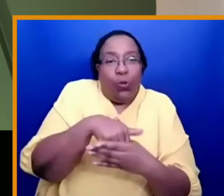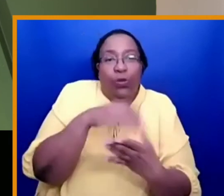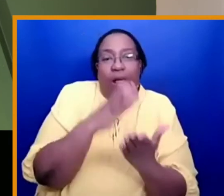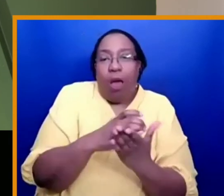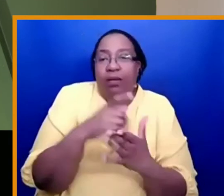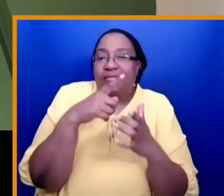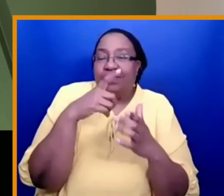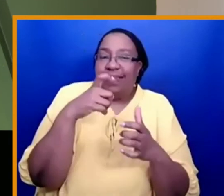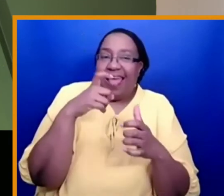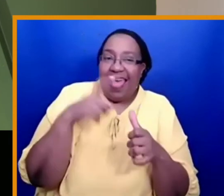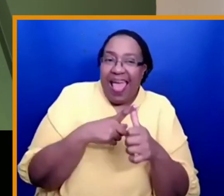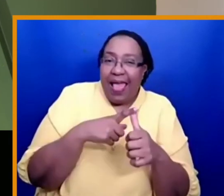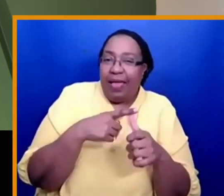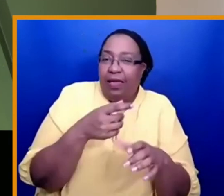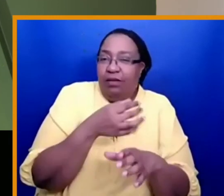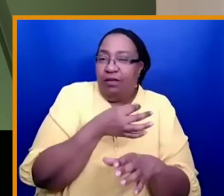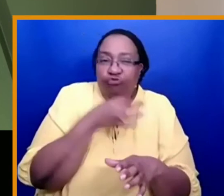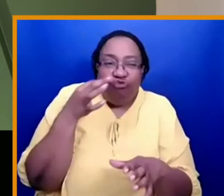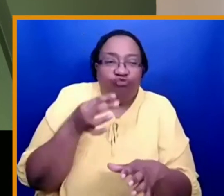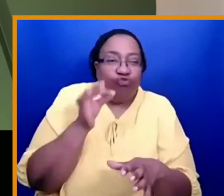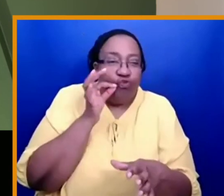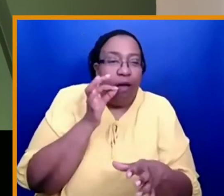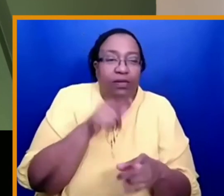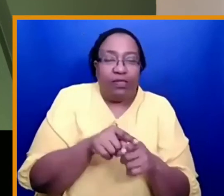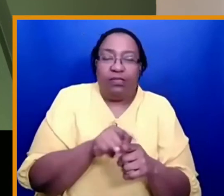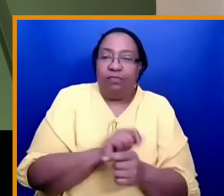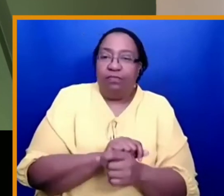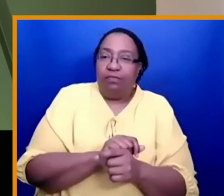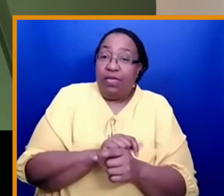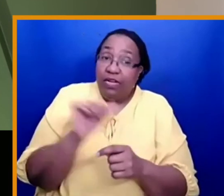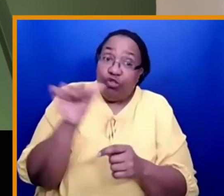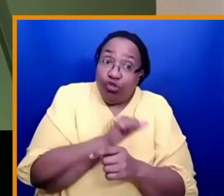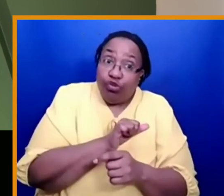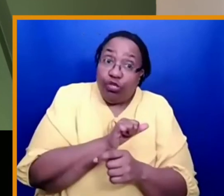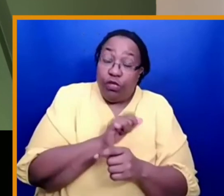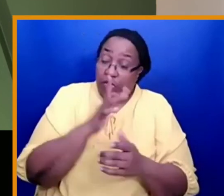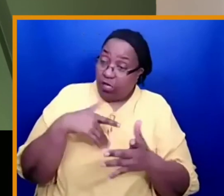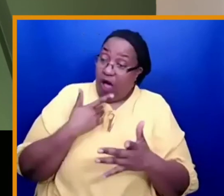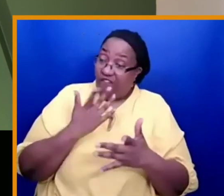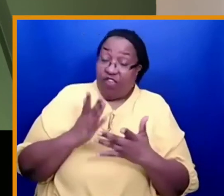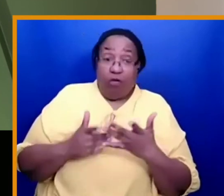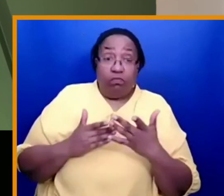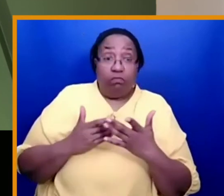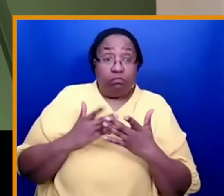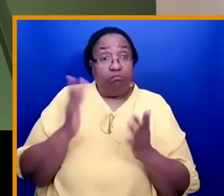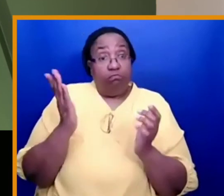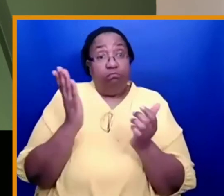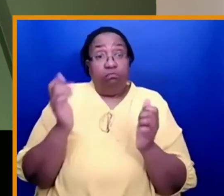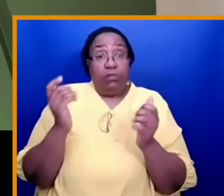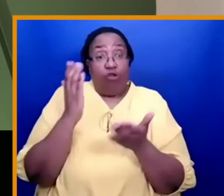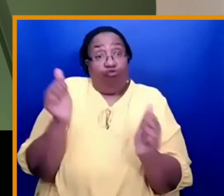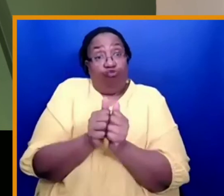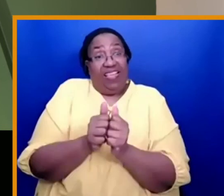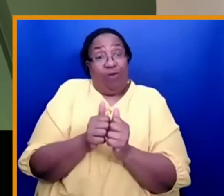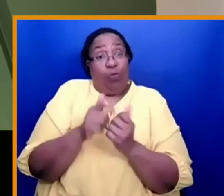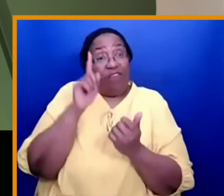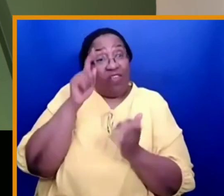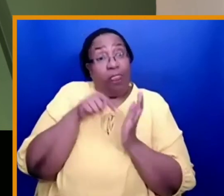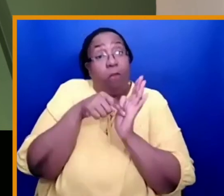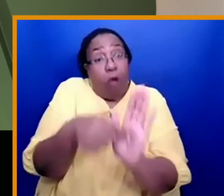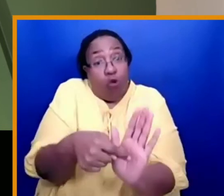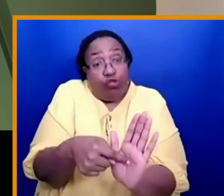review. So in summary, as a Liberal Democrat supporting Liberal values, I fully support the spirit of this policy motion and believe that having once been